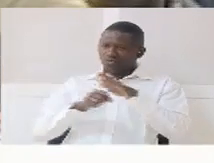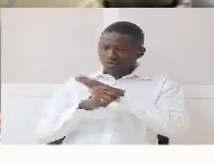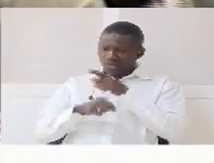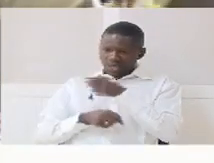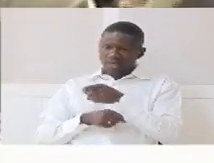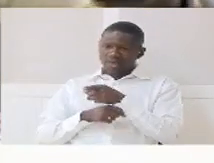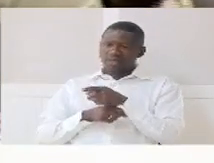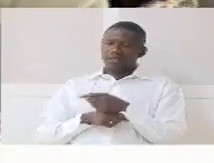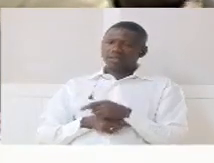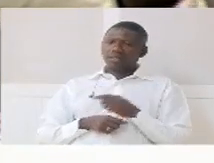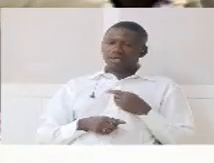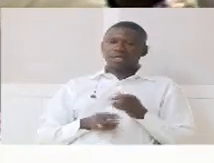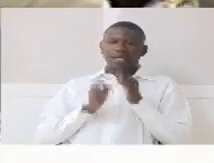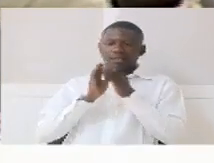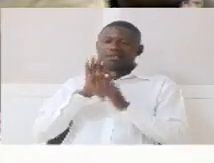least